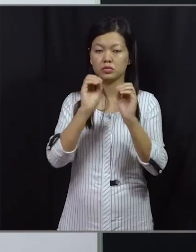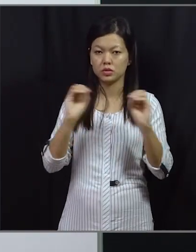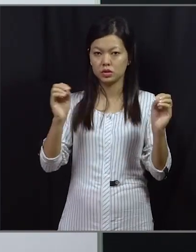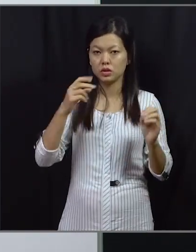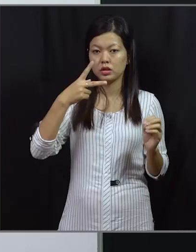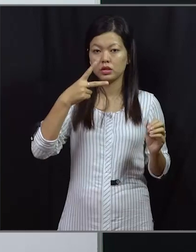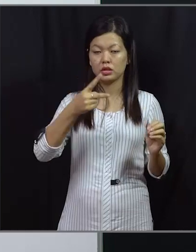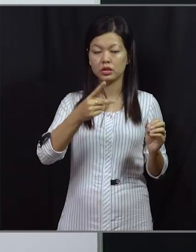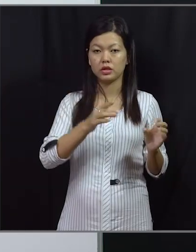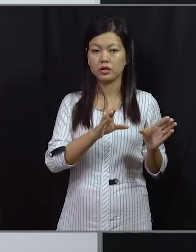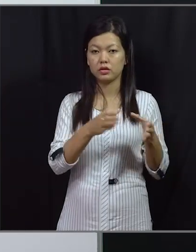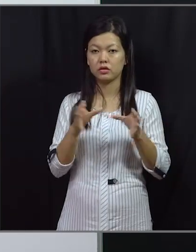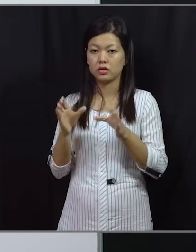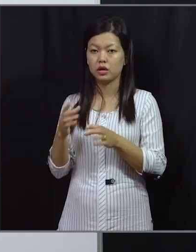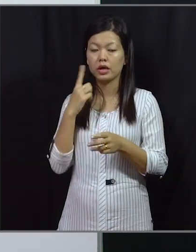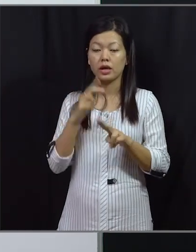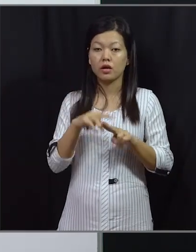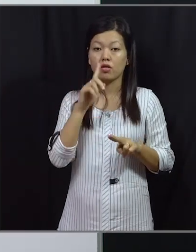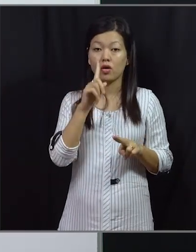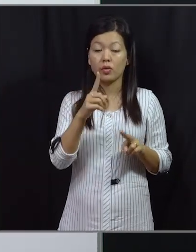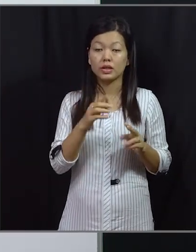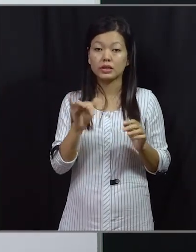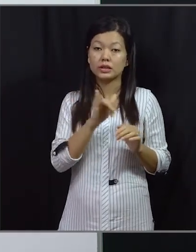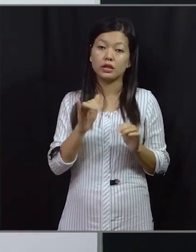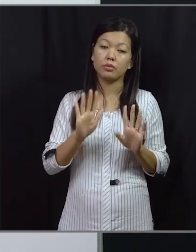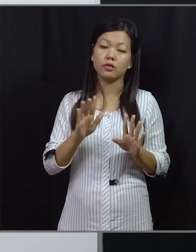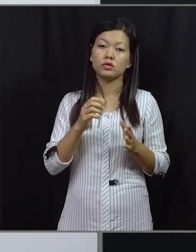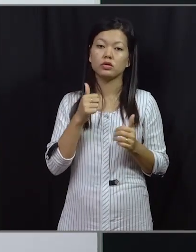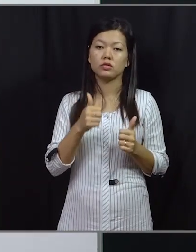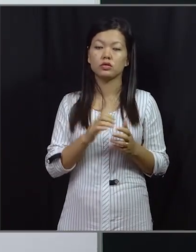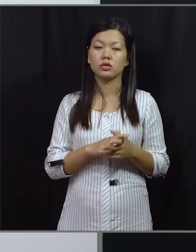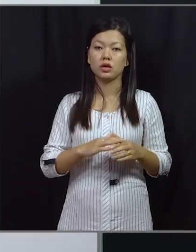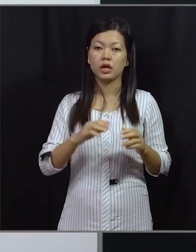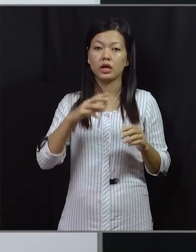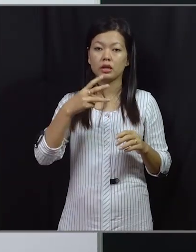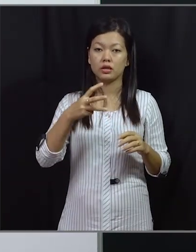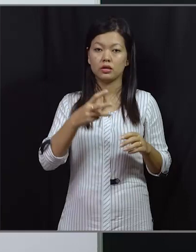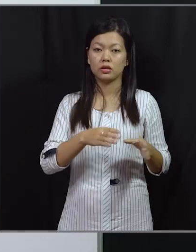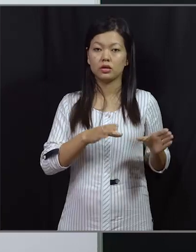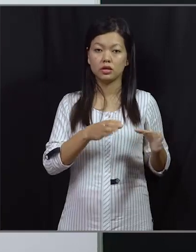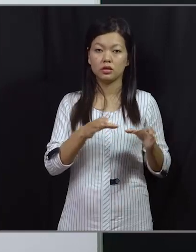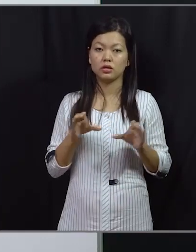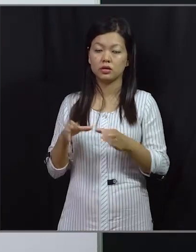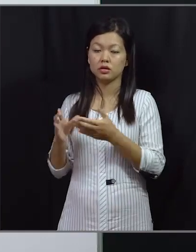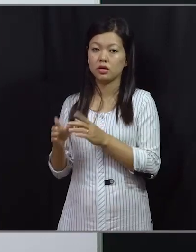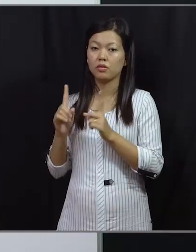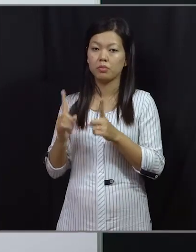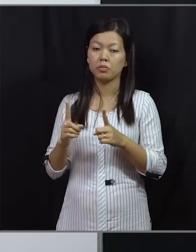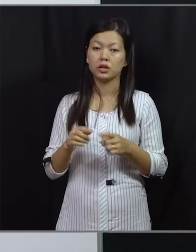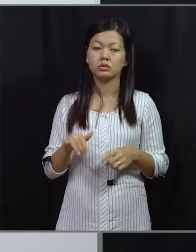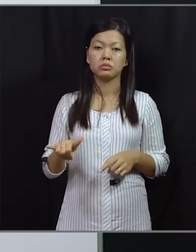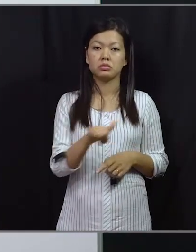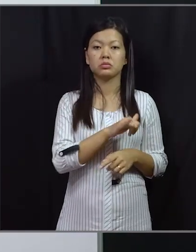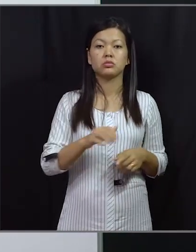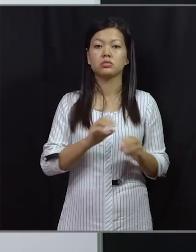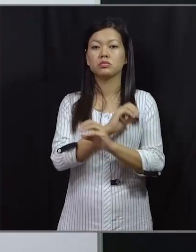in common. And mutually disjoint sets, three or more sets are said to be mutually disjoint sets if no two sets have